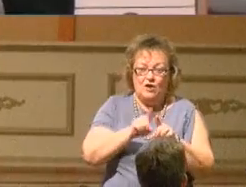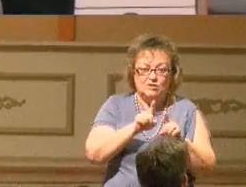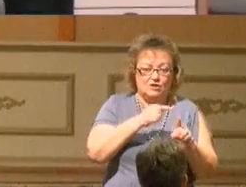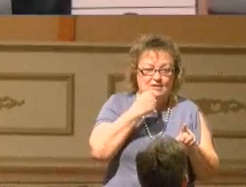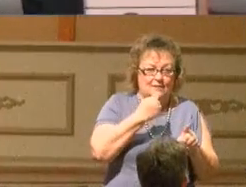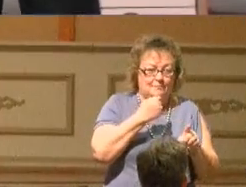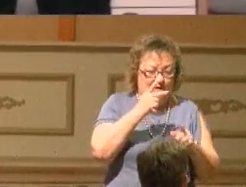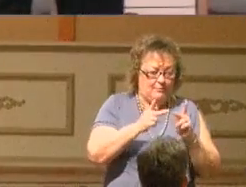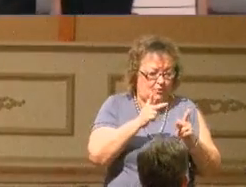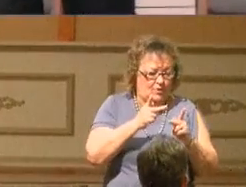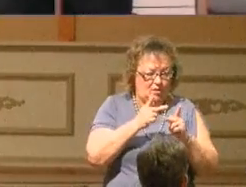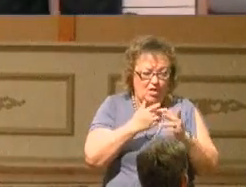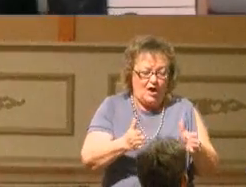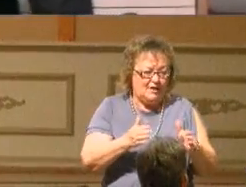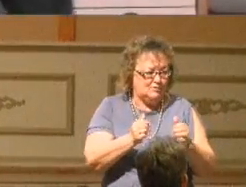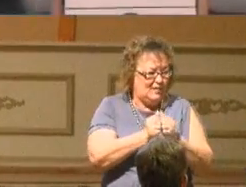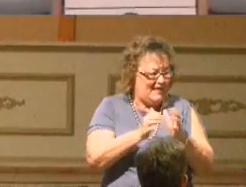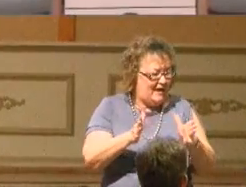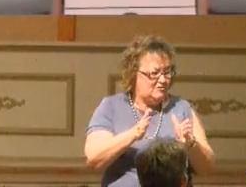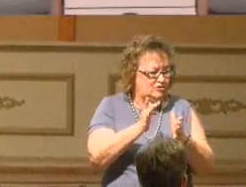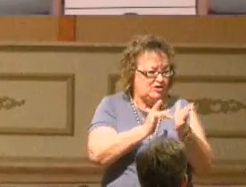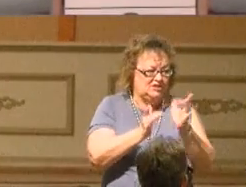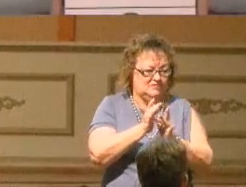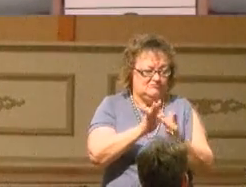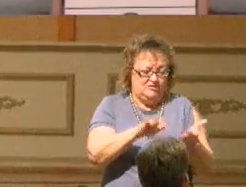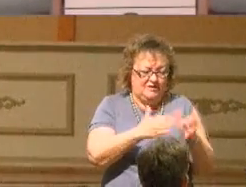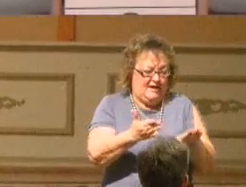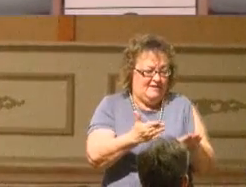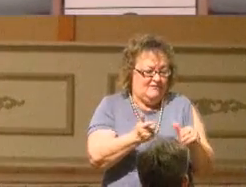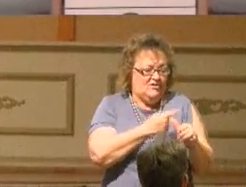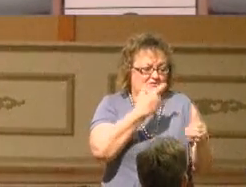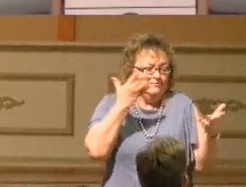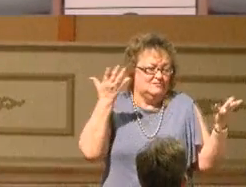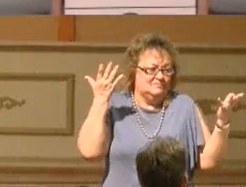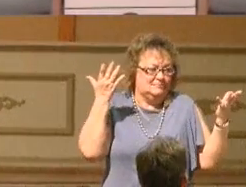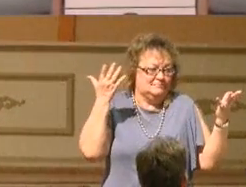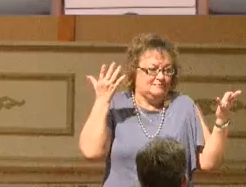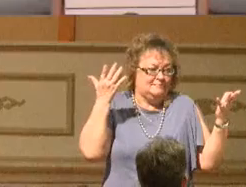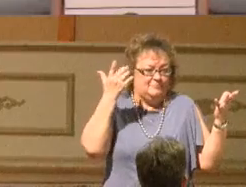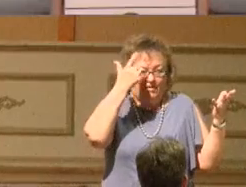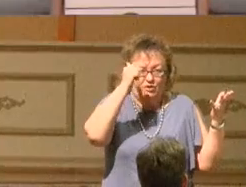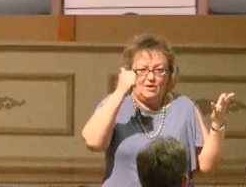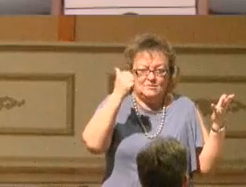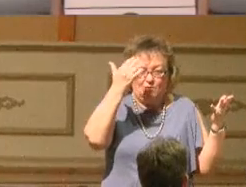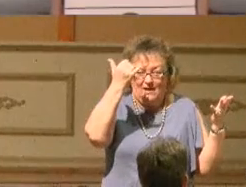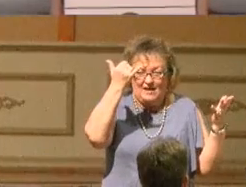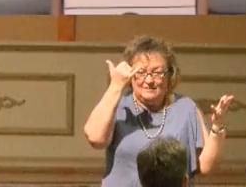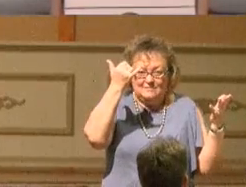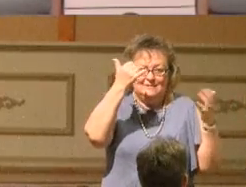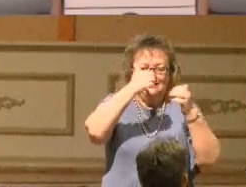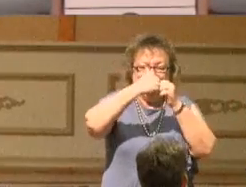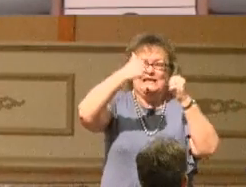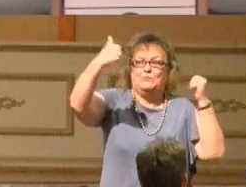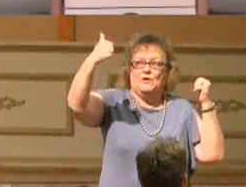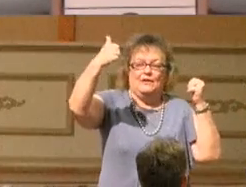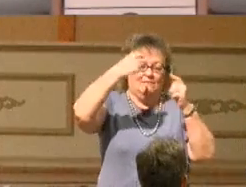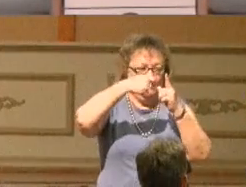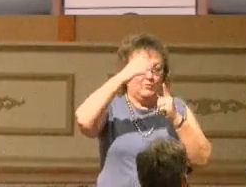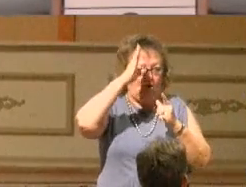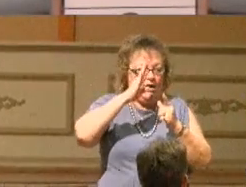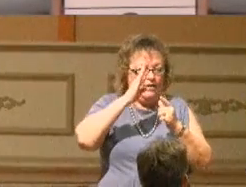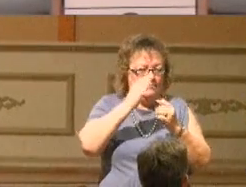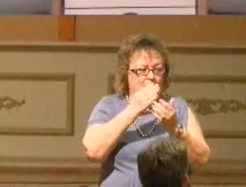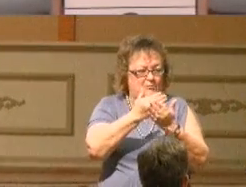who are lost without Jesus Christ, that we're dead already. Because we're separated from God before we're saved.